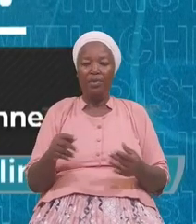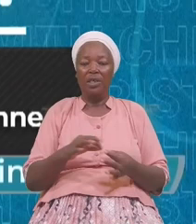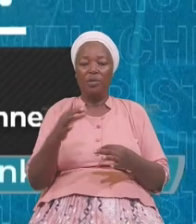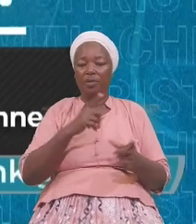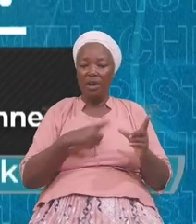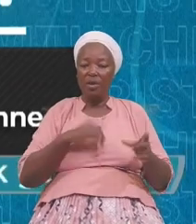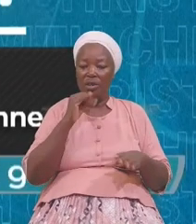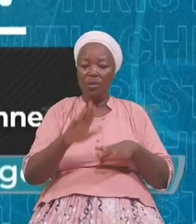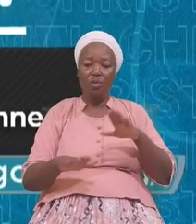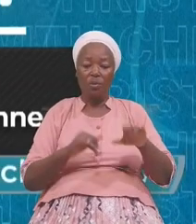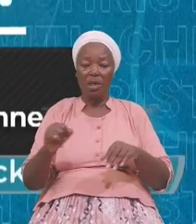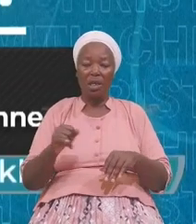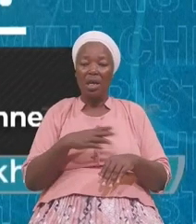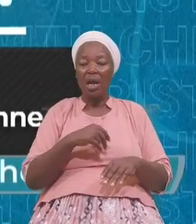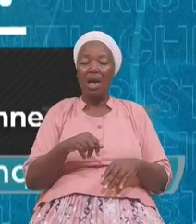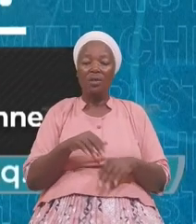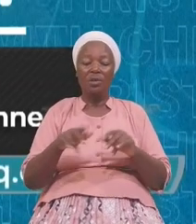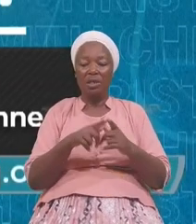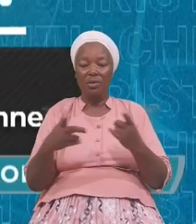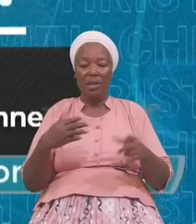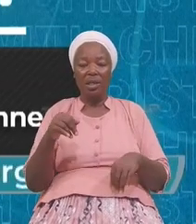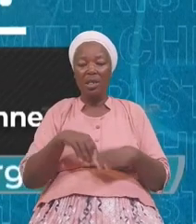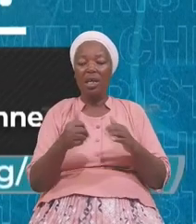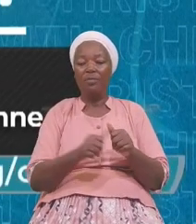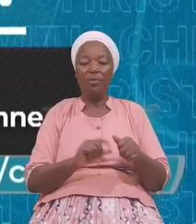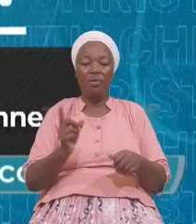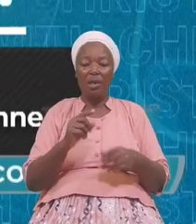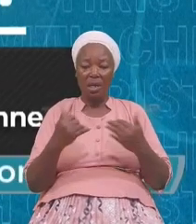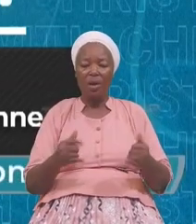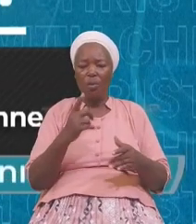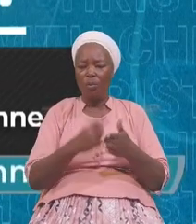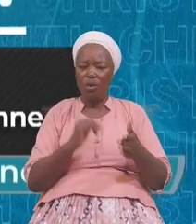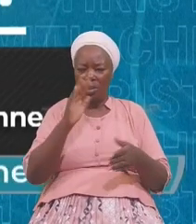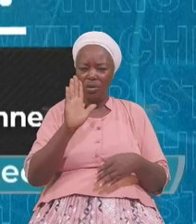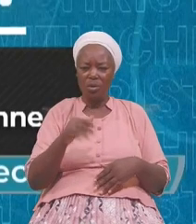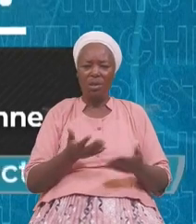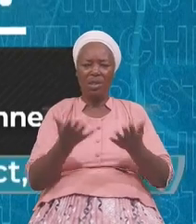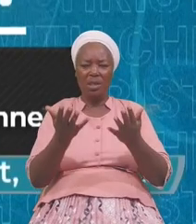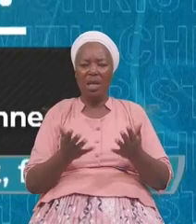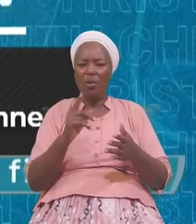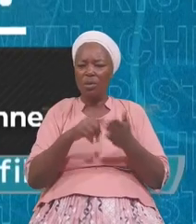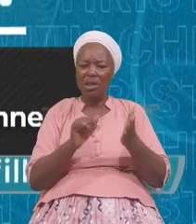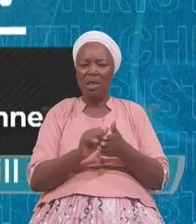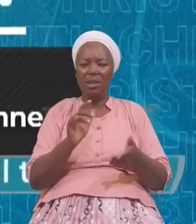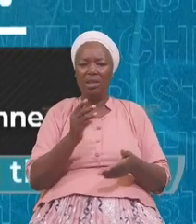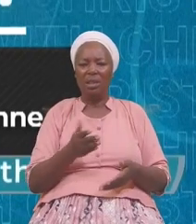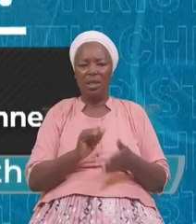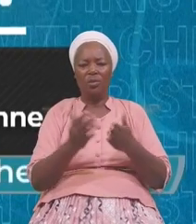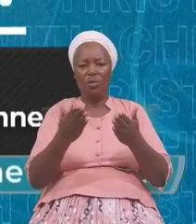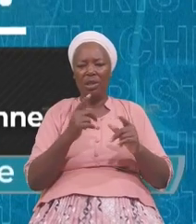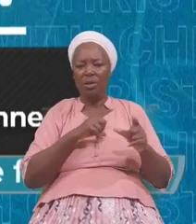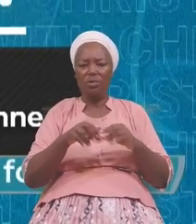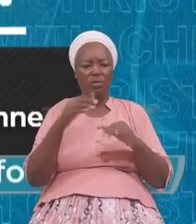working mightily in this place and in every other location. What is your desire? What do you want the Lord to do for